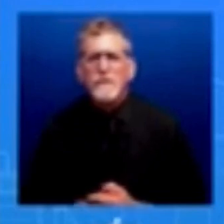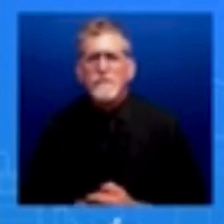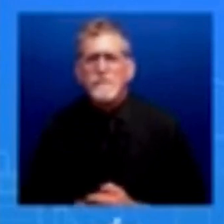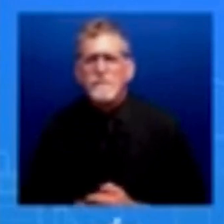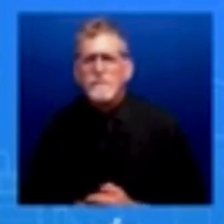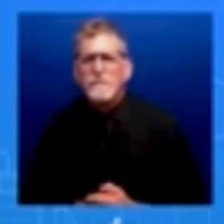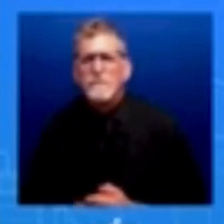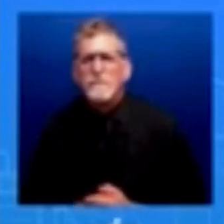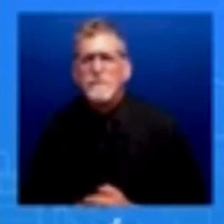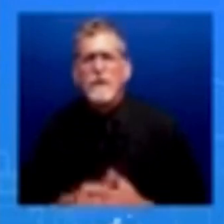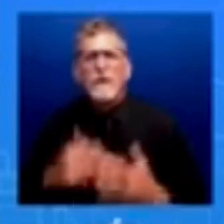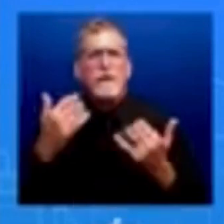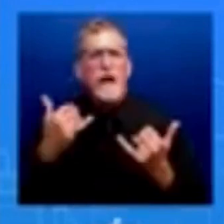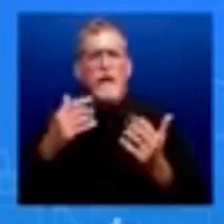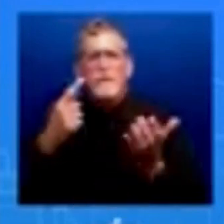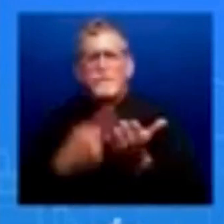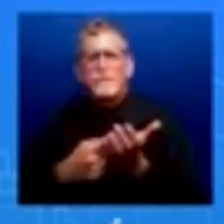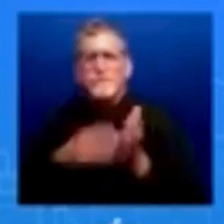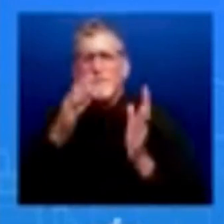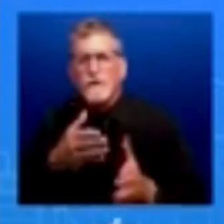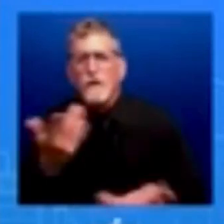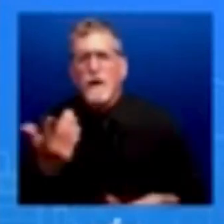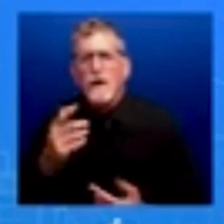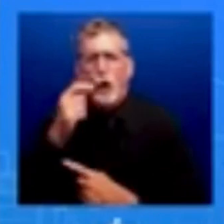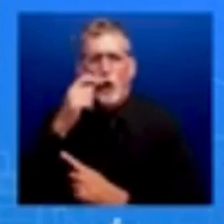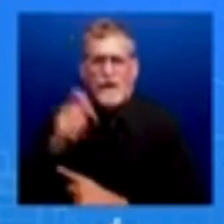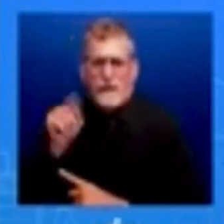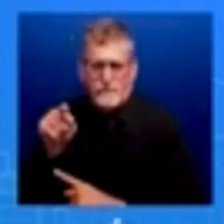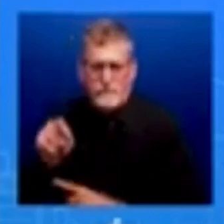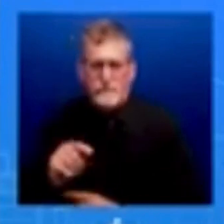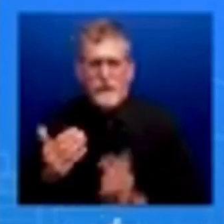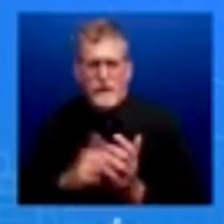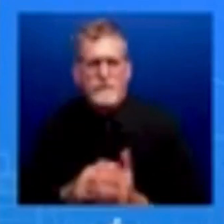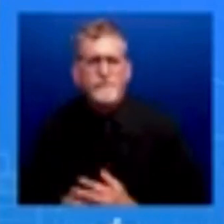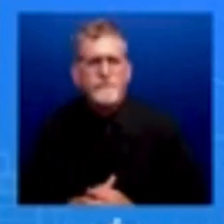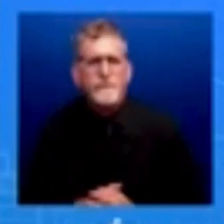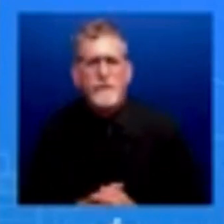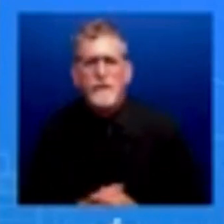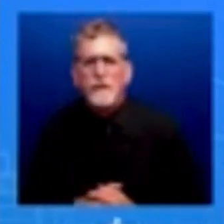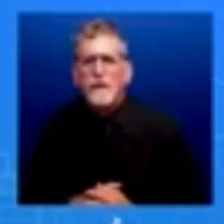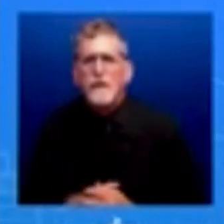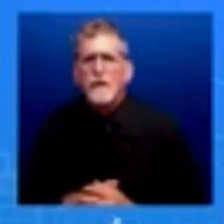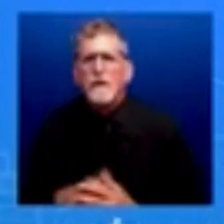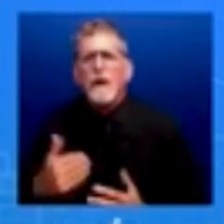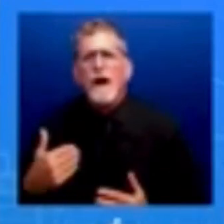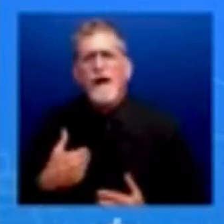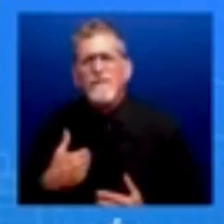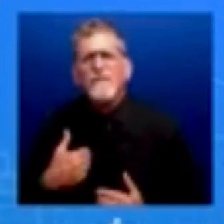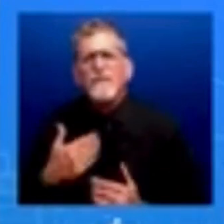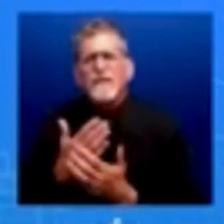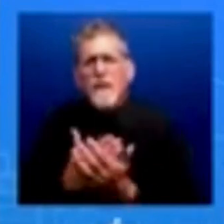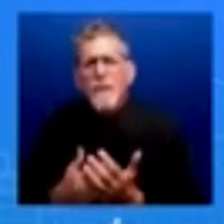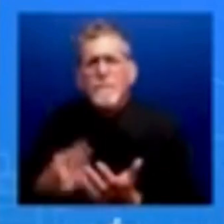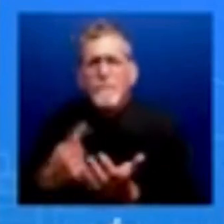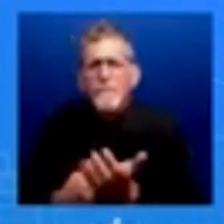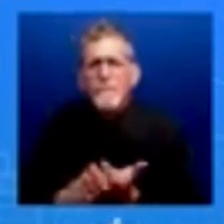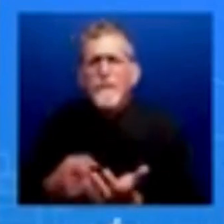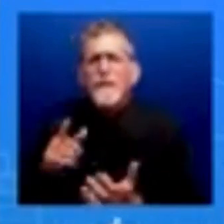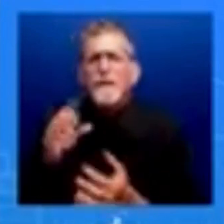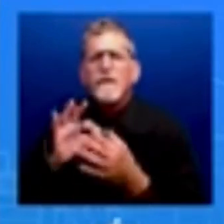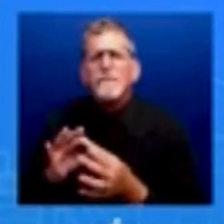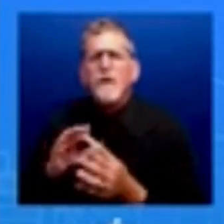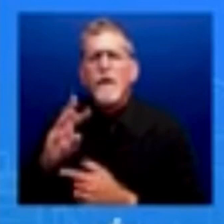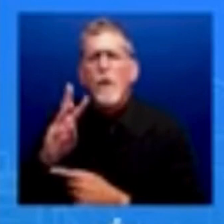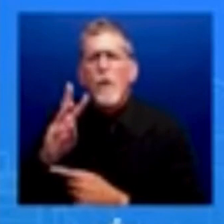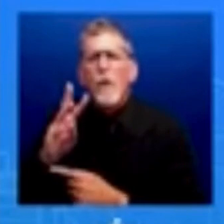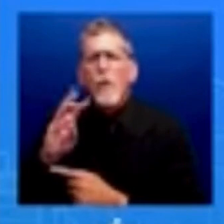missiles that violate international law. I'm wondering if you have any reaction to this meeting and if it